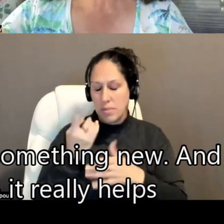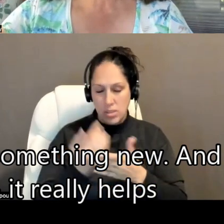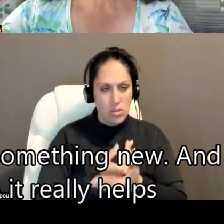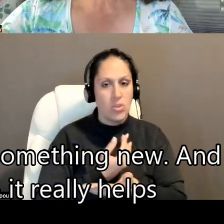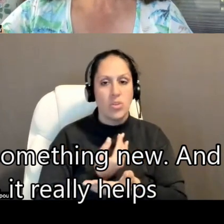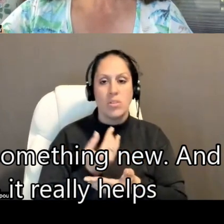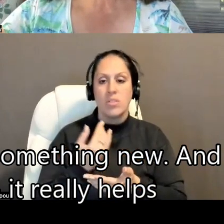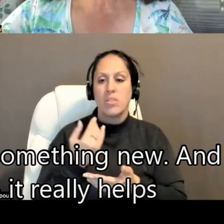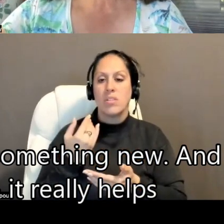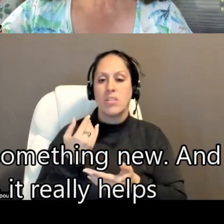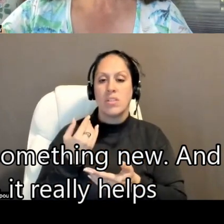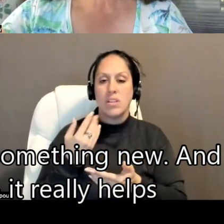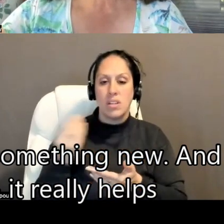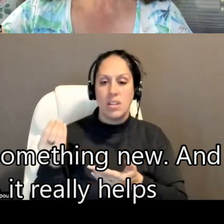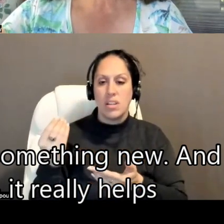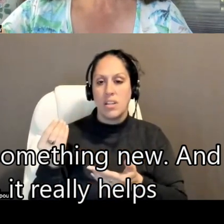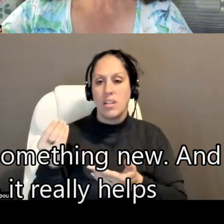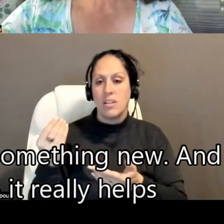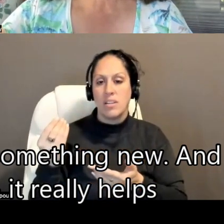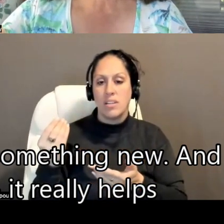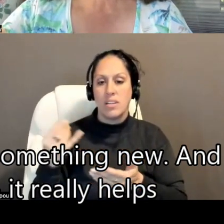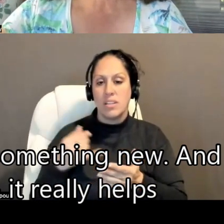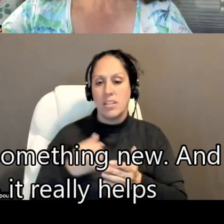and and